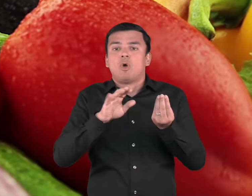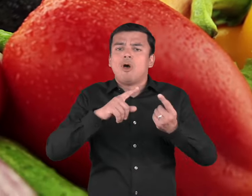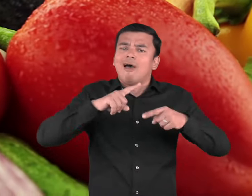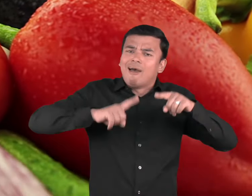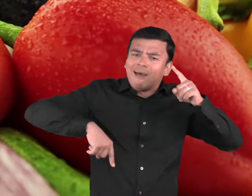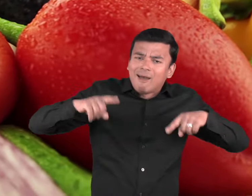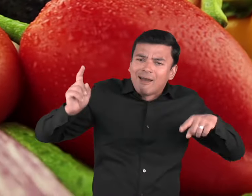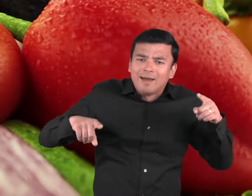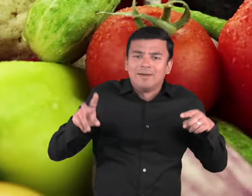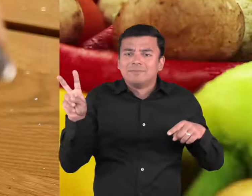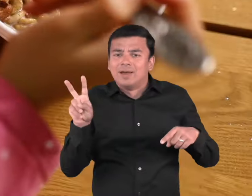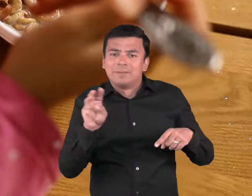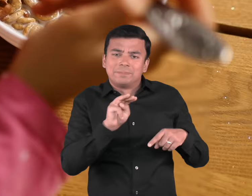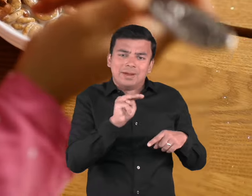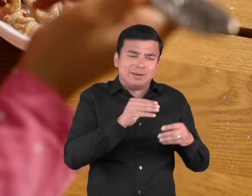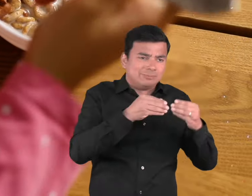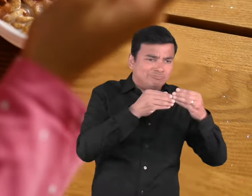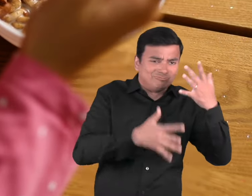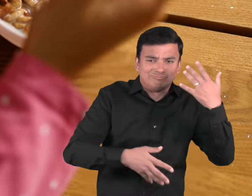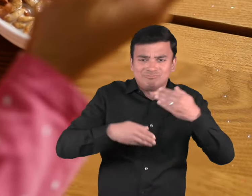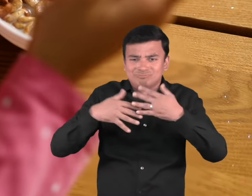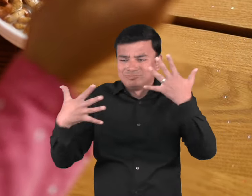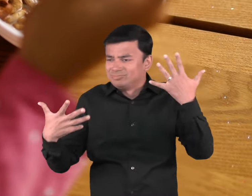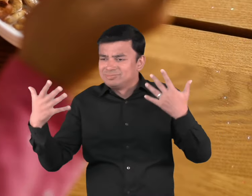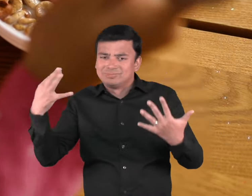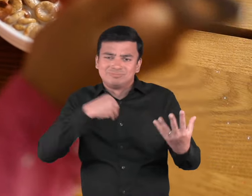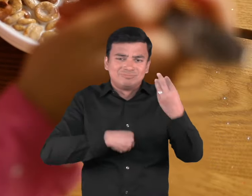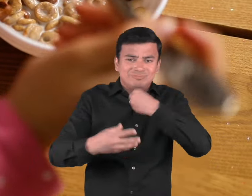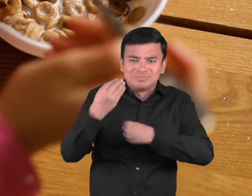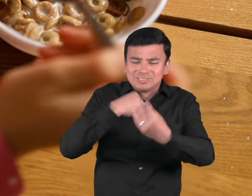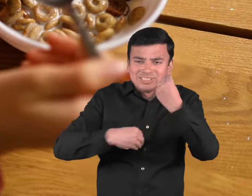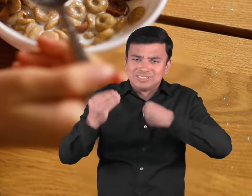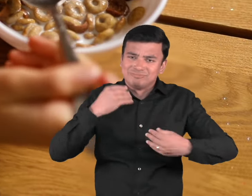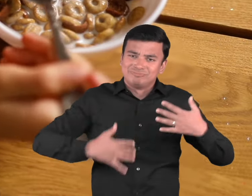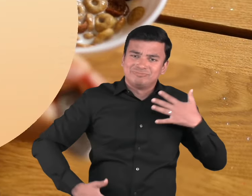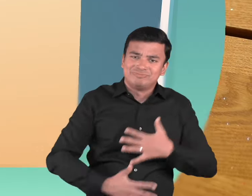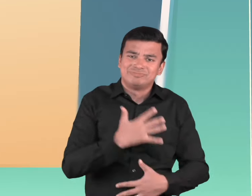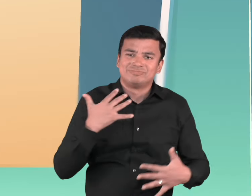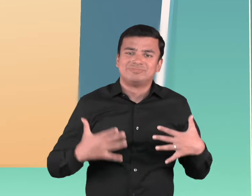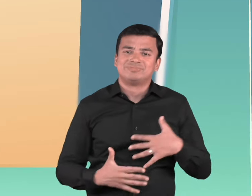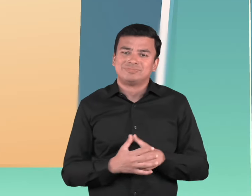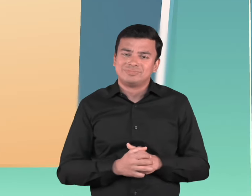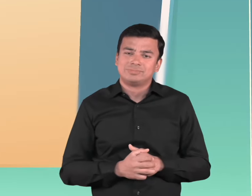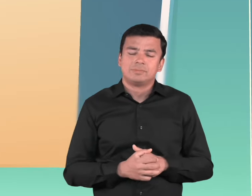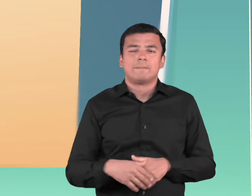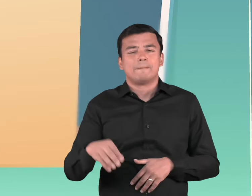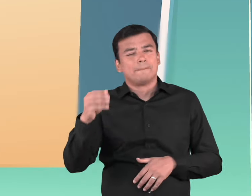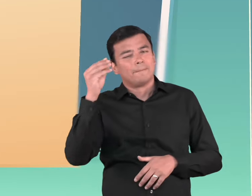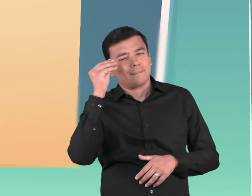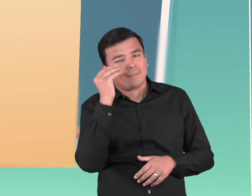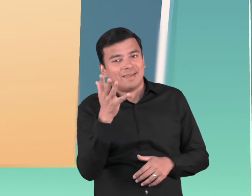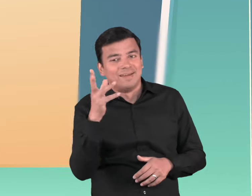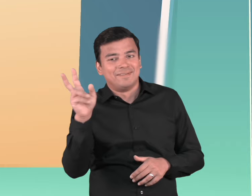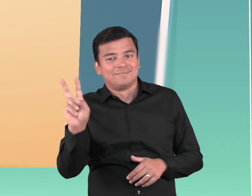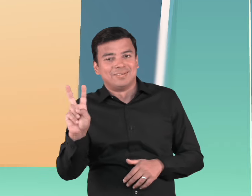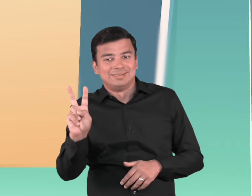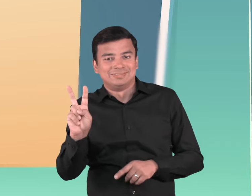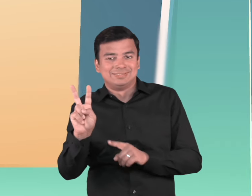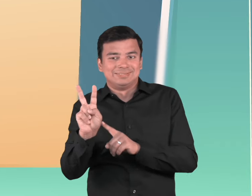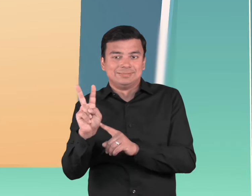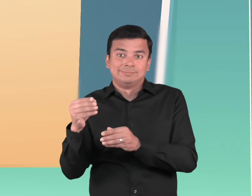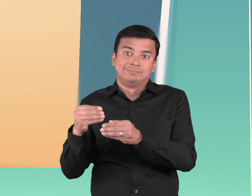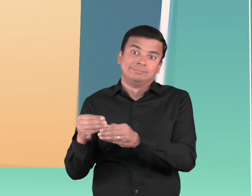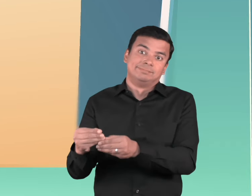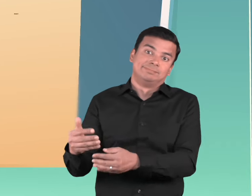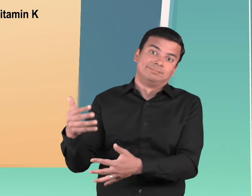minerals that your body needs plus other nutrients too guess what there are only